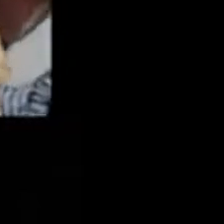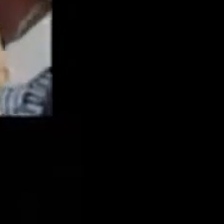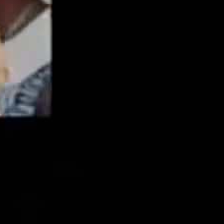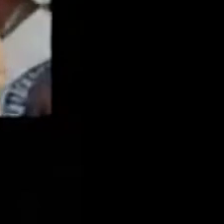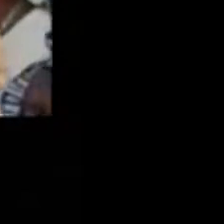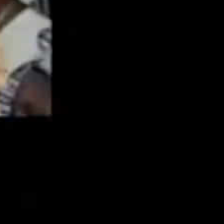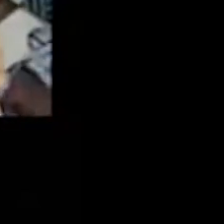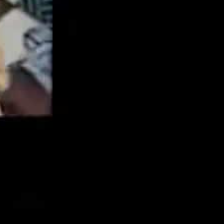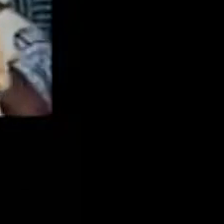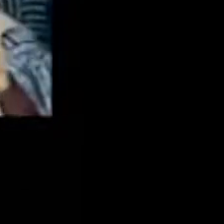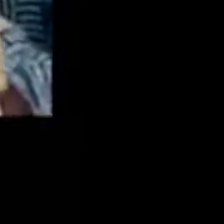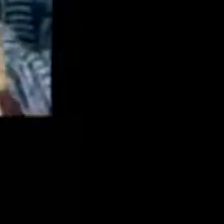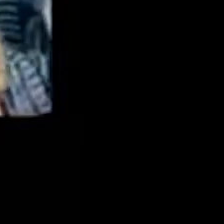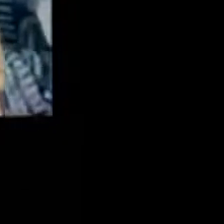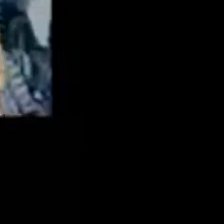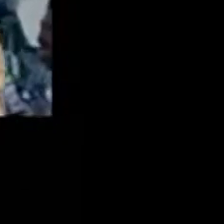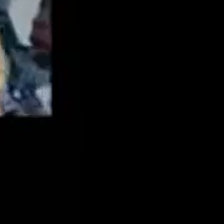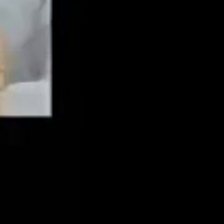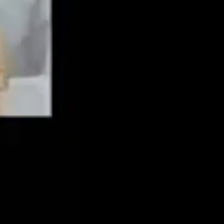is